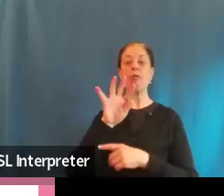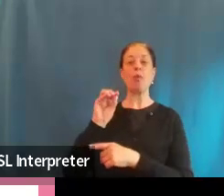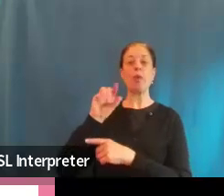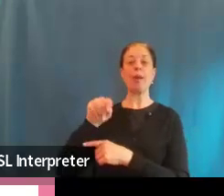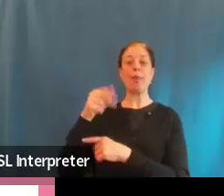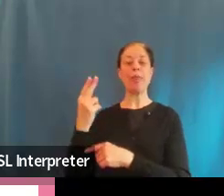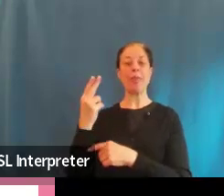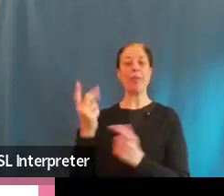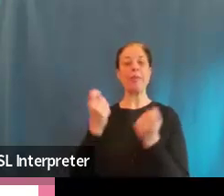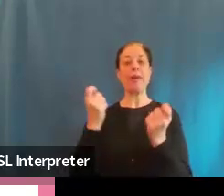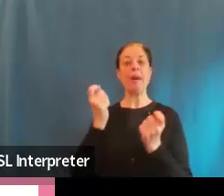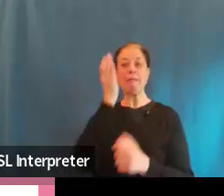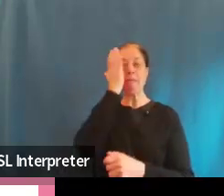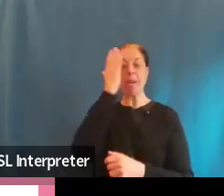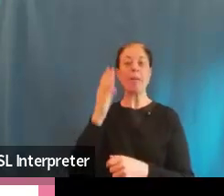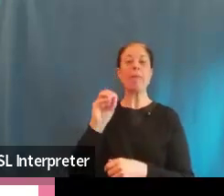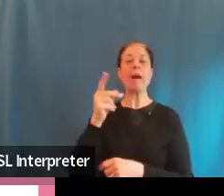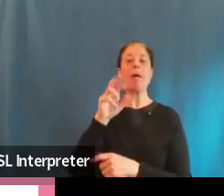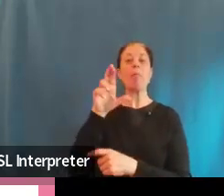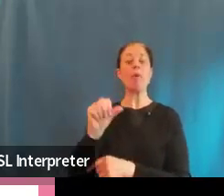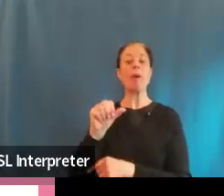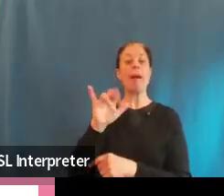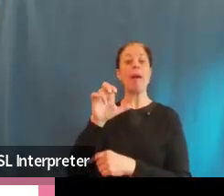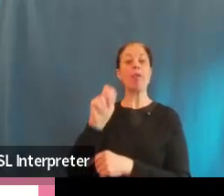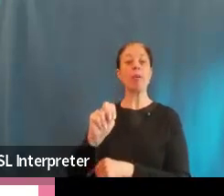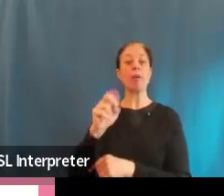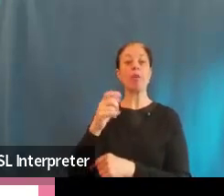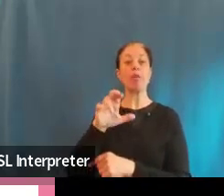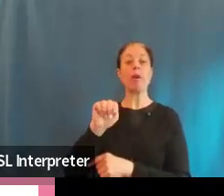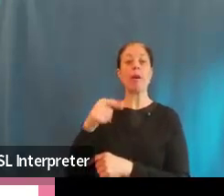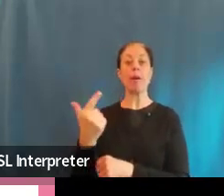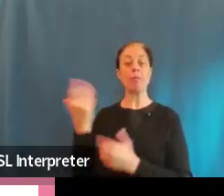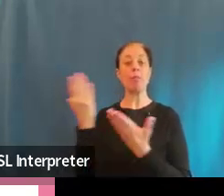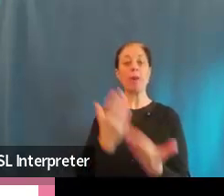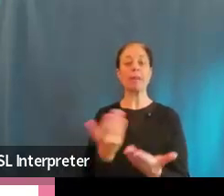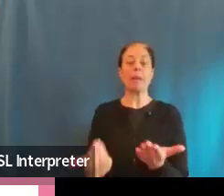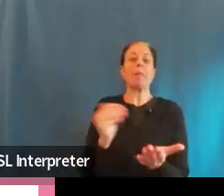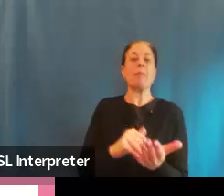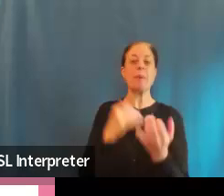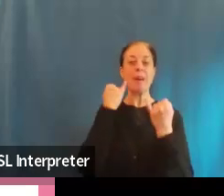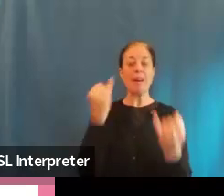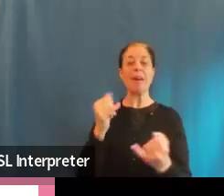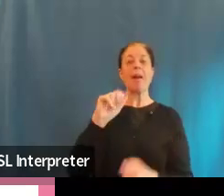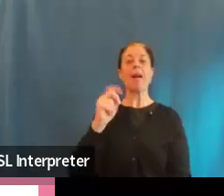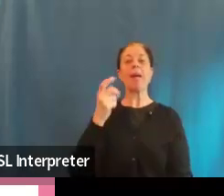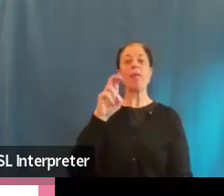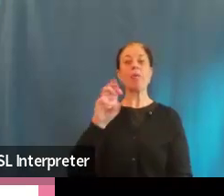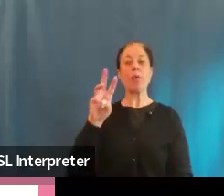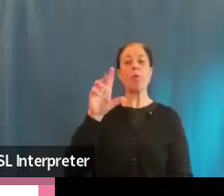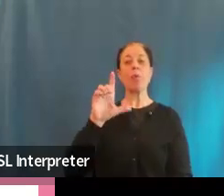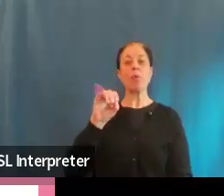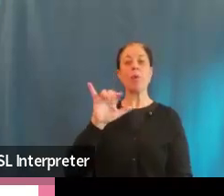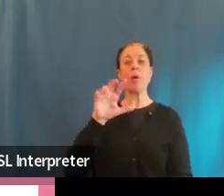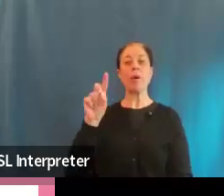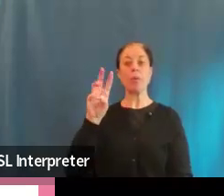of Phantom of the Opera. Aaron A. Craig brings us a reimagining of Andrew Lloyd Webber's Phantom of the